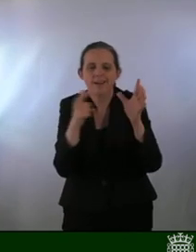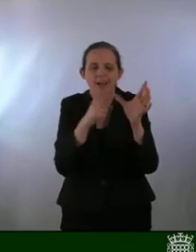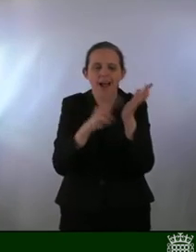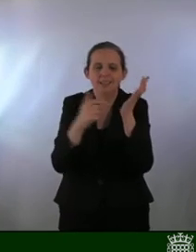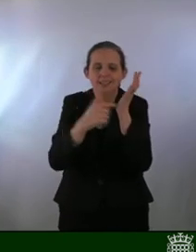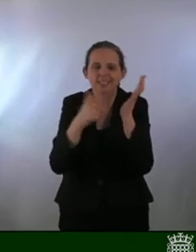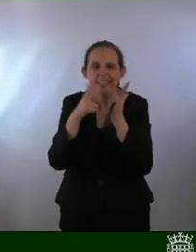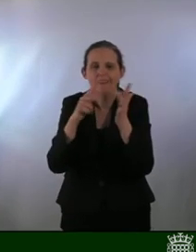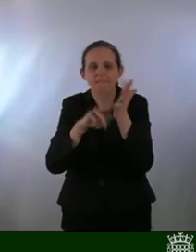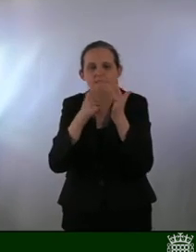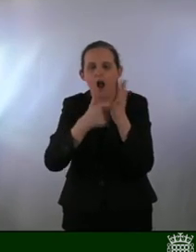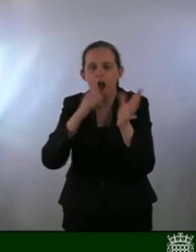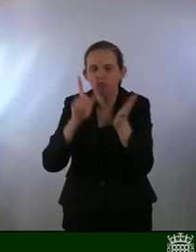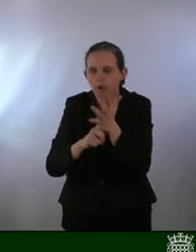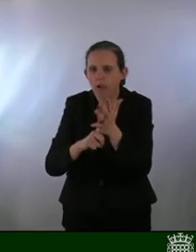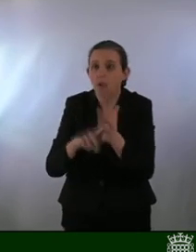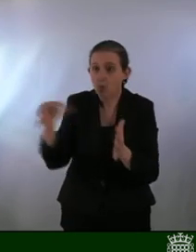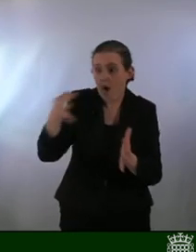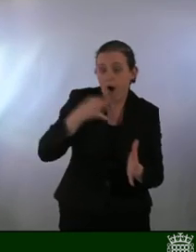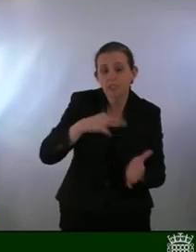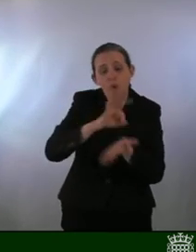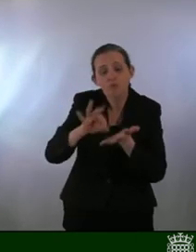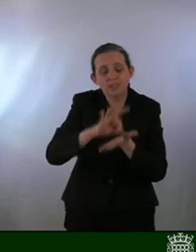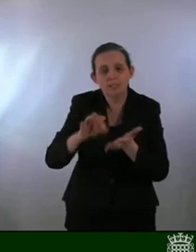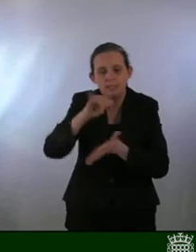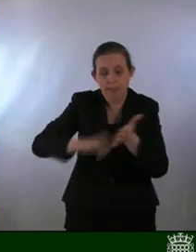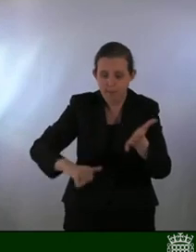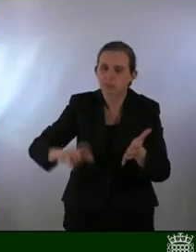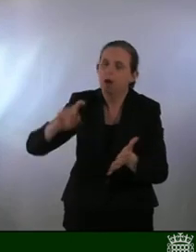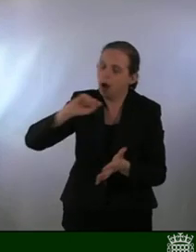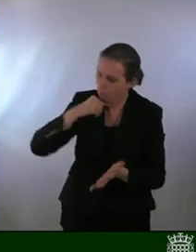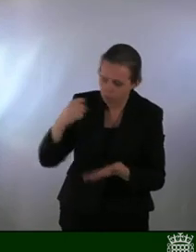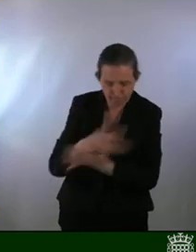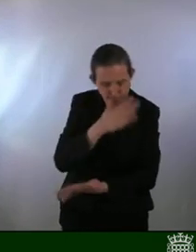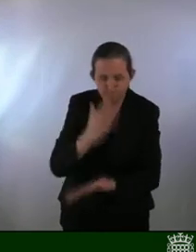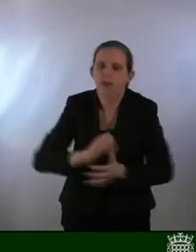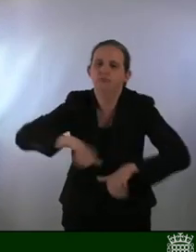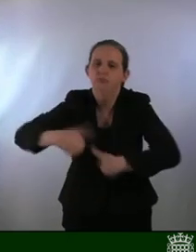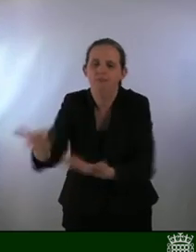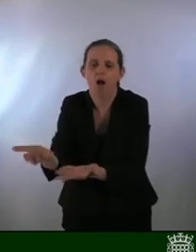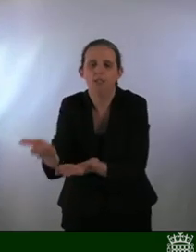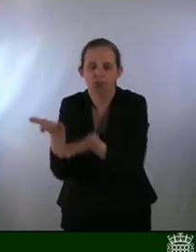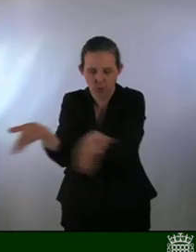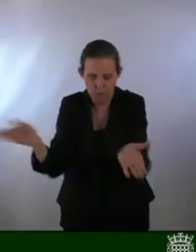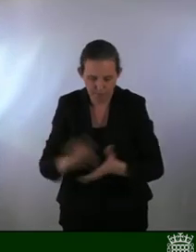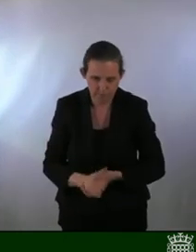written ministerial statement about, which I will, of course, ensure is provided to the House. Finally, he asked about a package